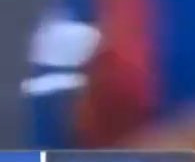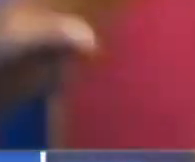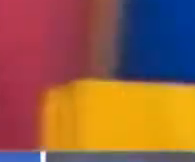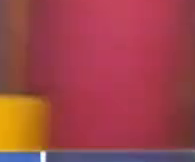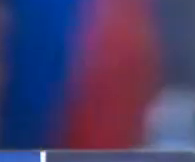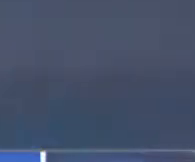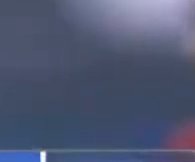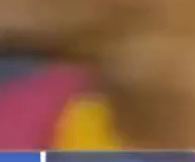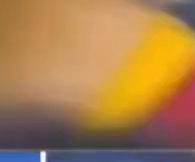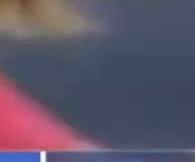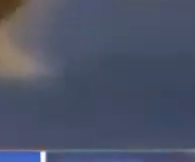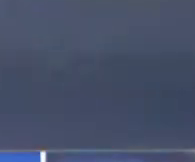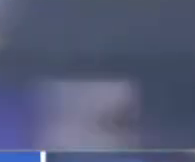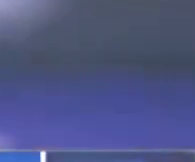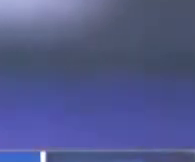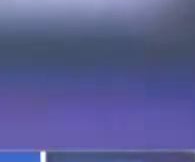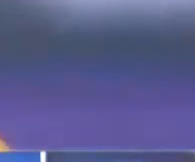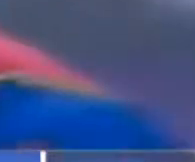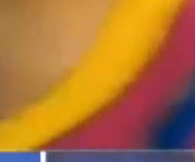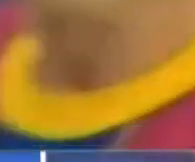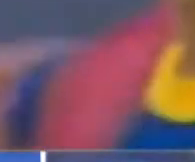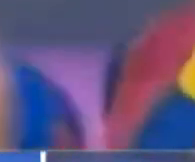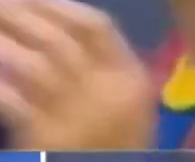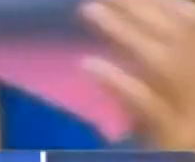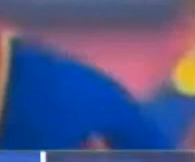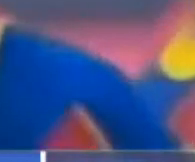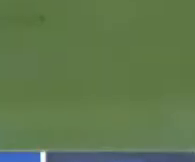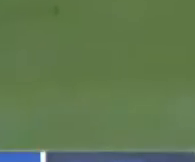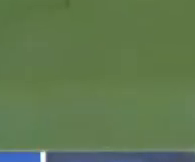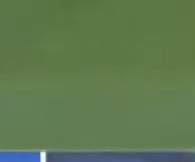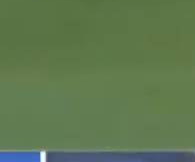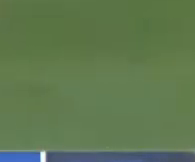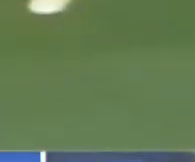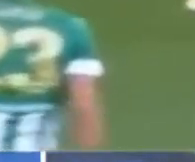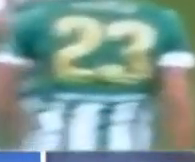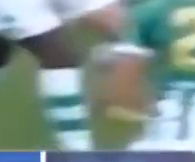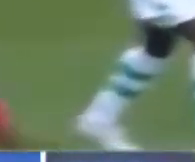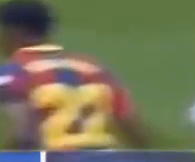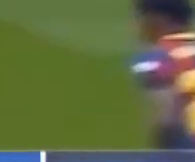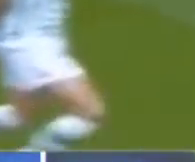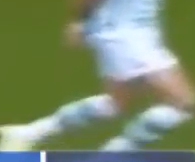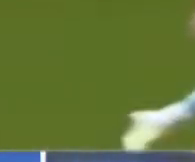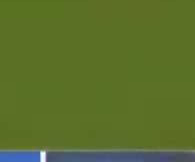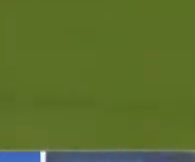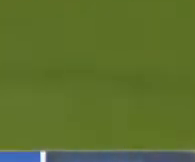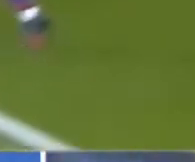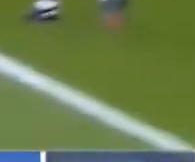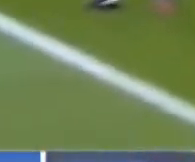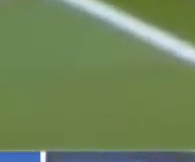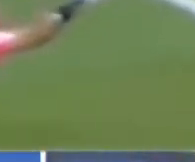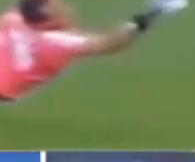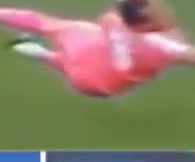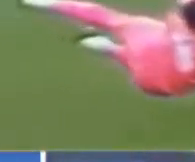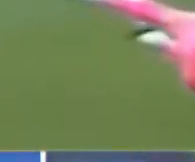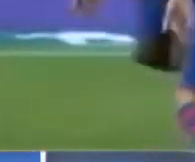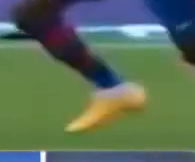left foot. What a goal from Dembele. Ousmane Dembele with the finish.